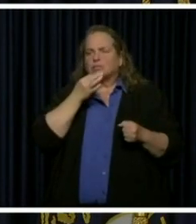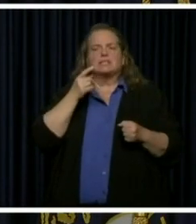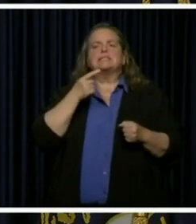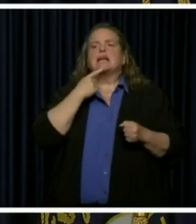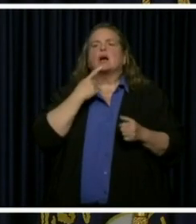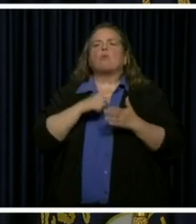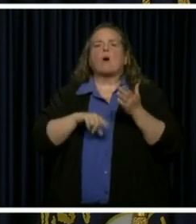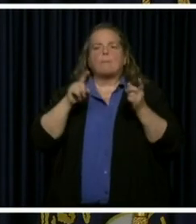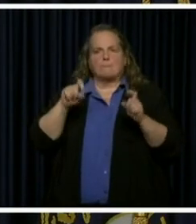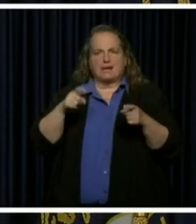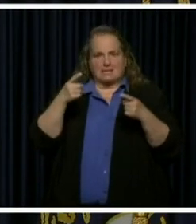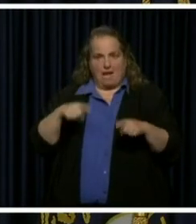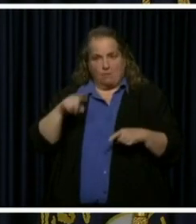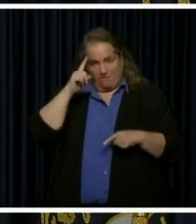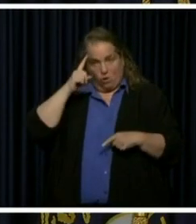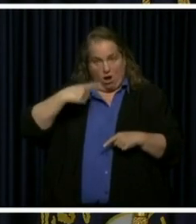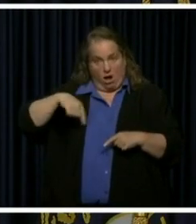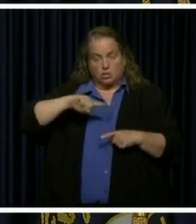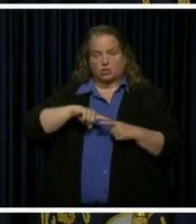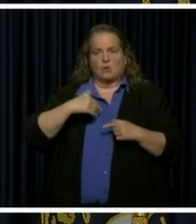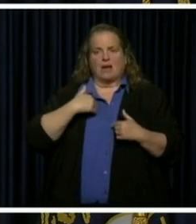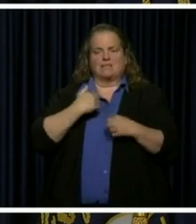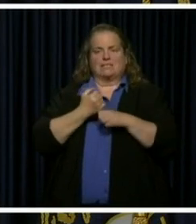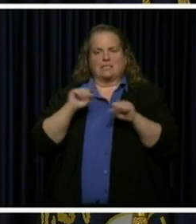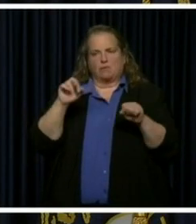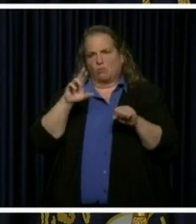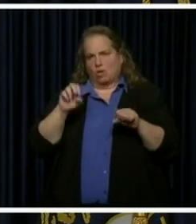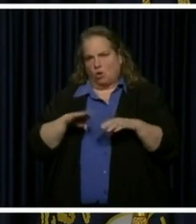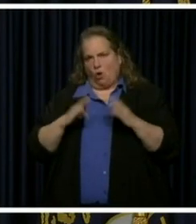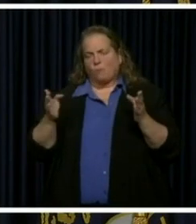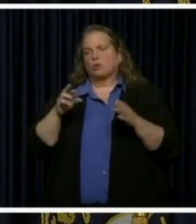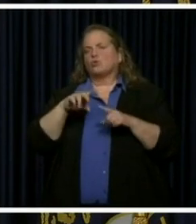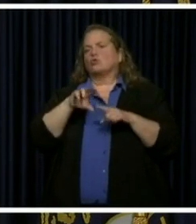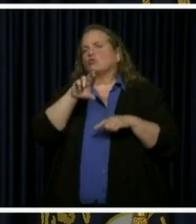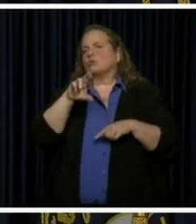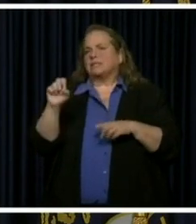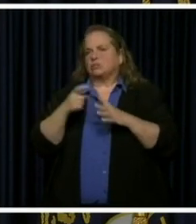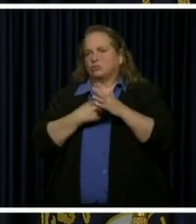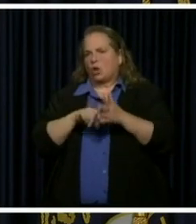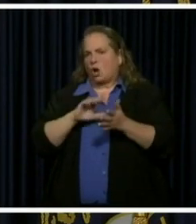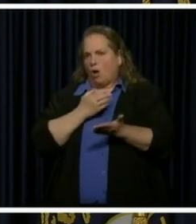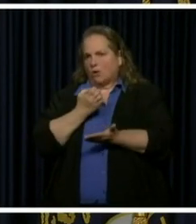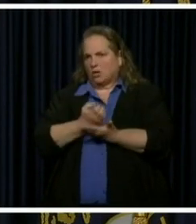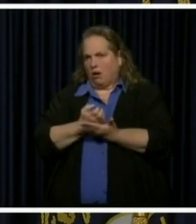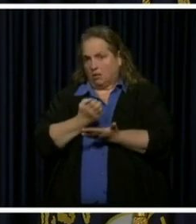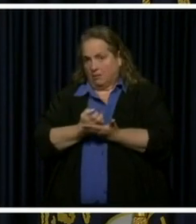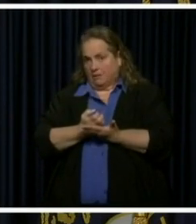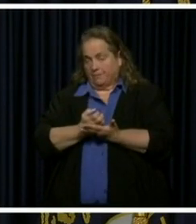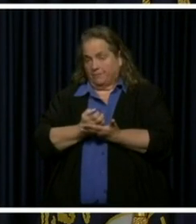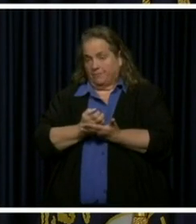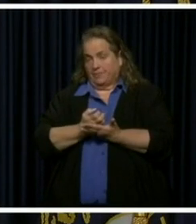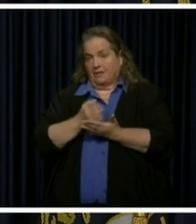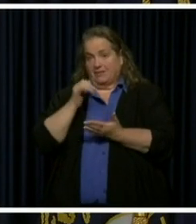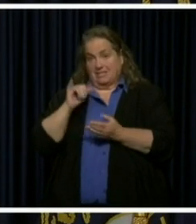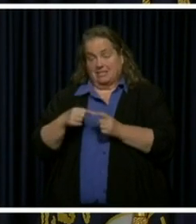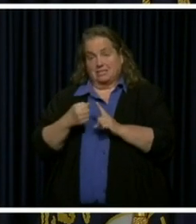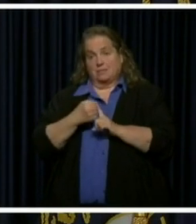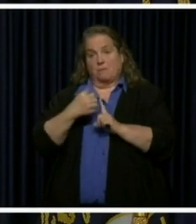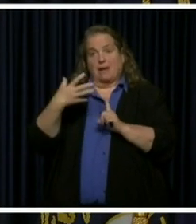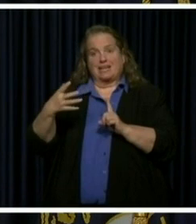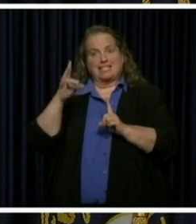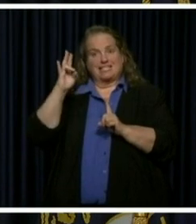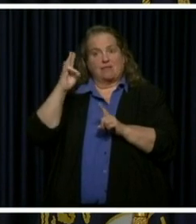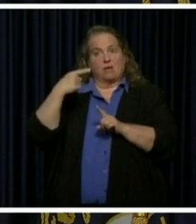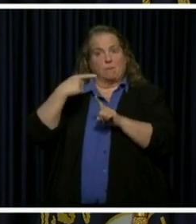happen for us to have a safe reopening and to restart our economy without pausing it. This is an expanded